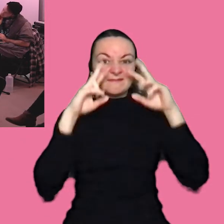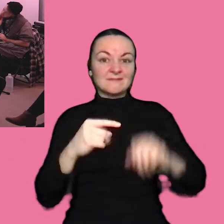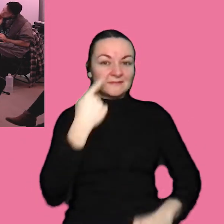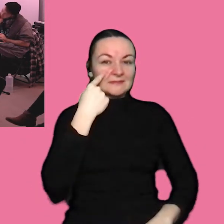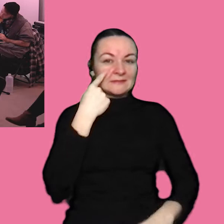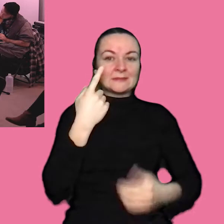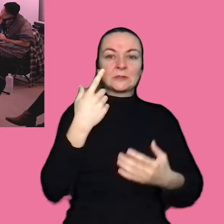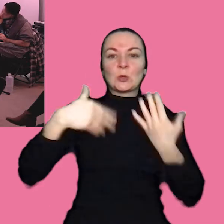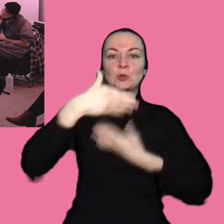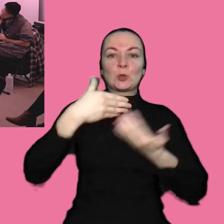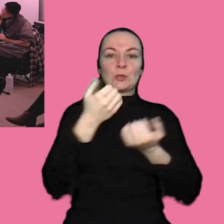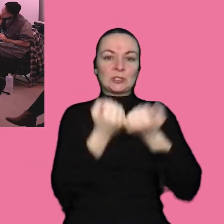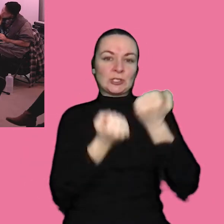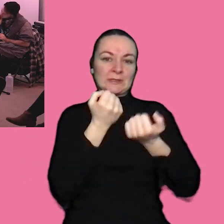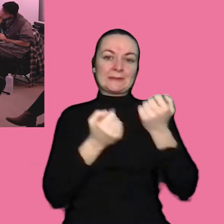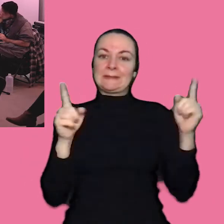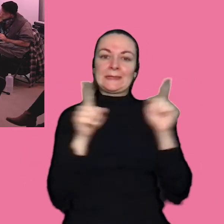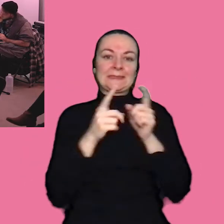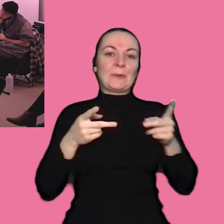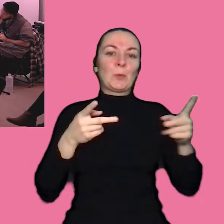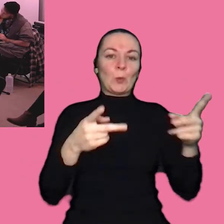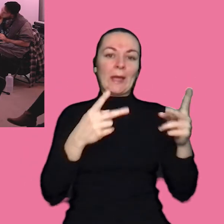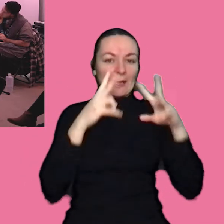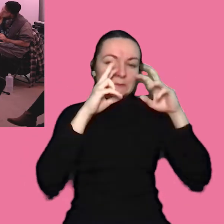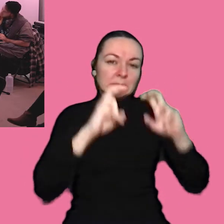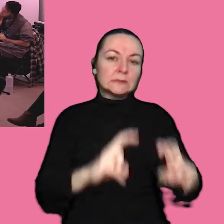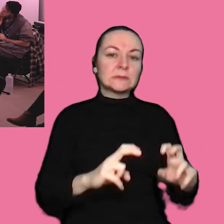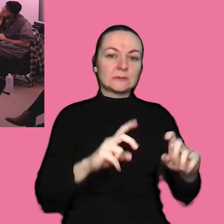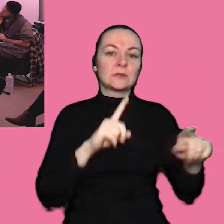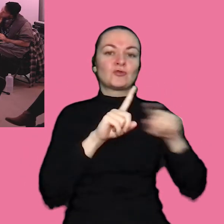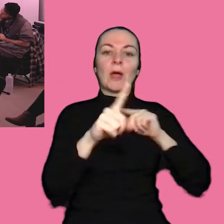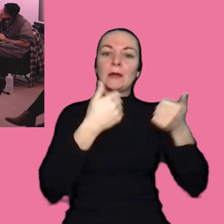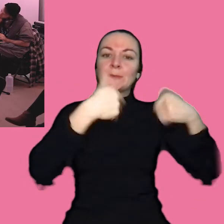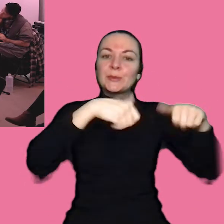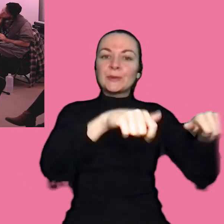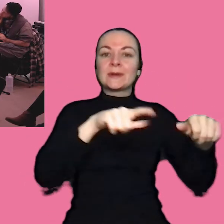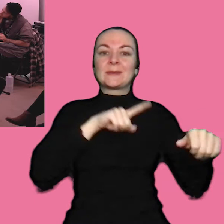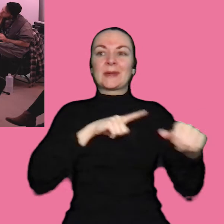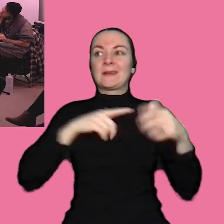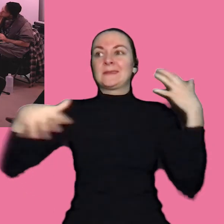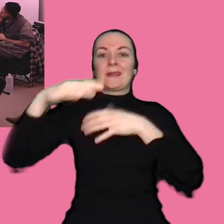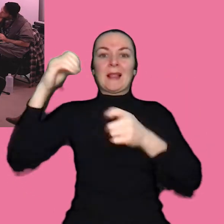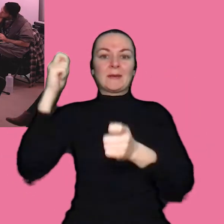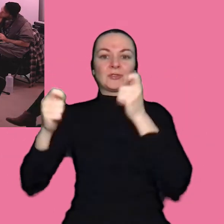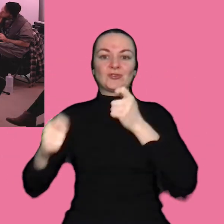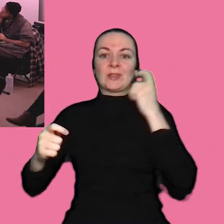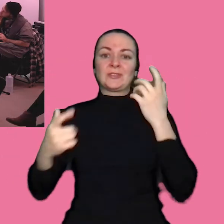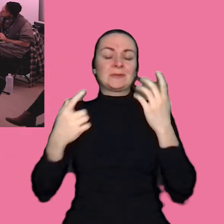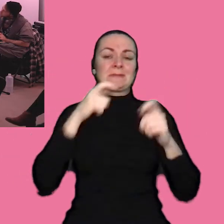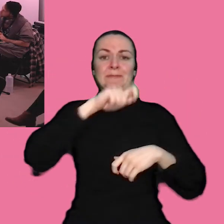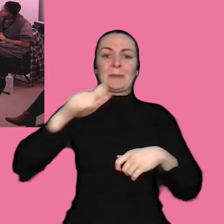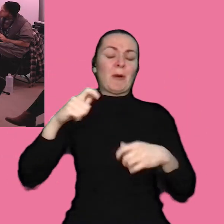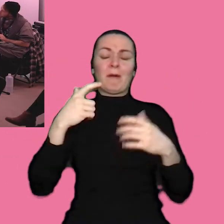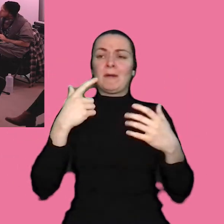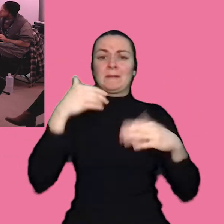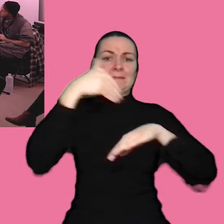looking at the social injustices in the same regards, because climate change impacting people in lots of different